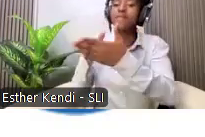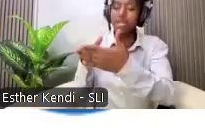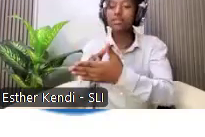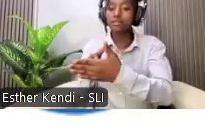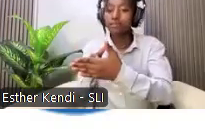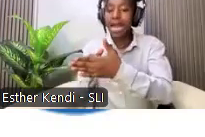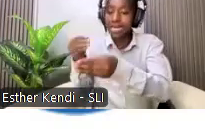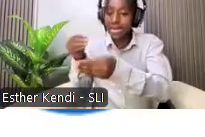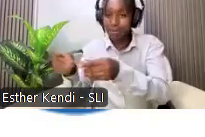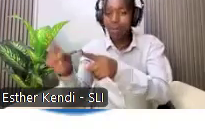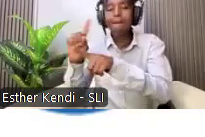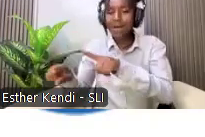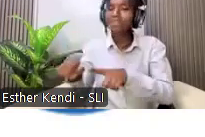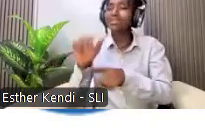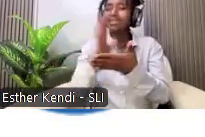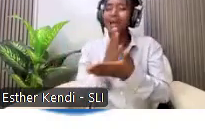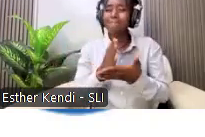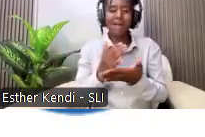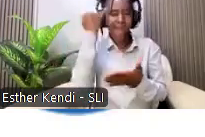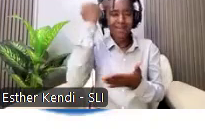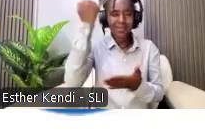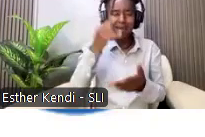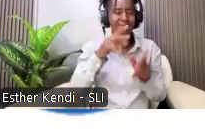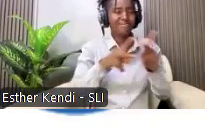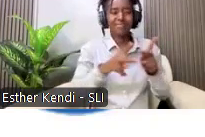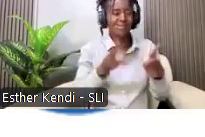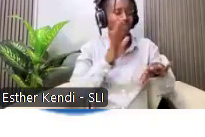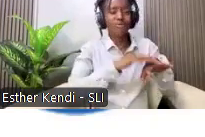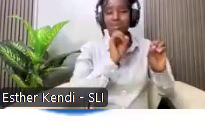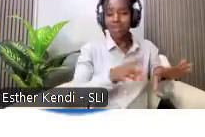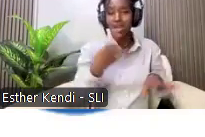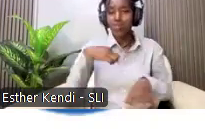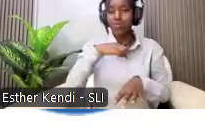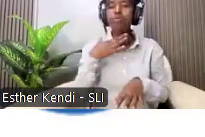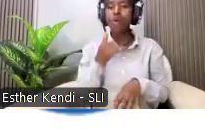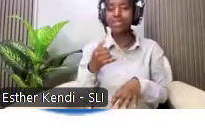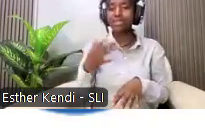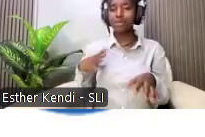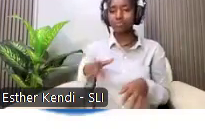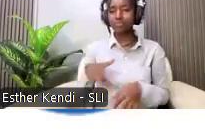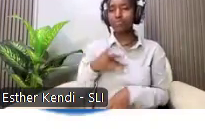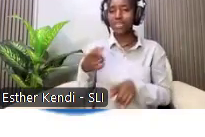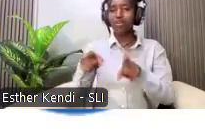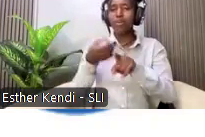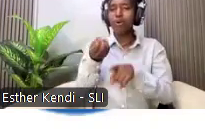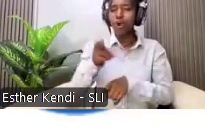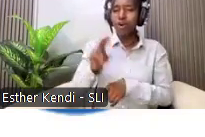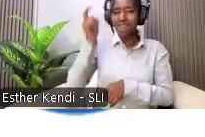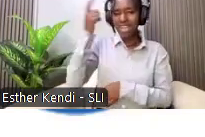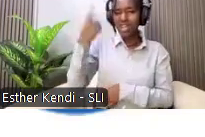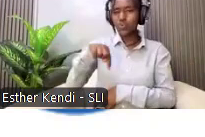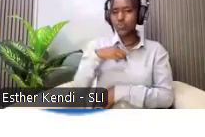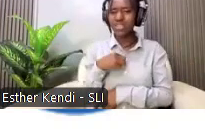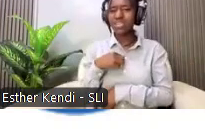on. But we are not wanting to be seen through that lens, the lens of our impairment.